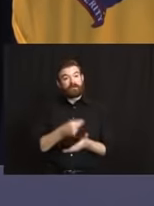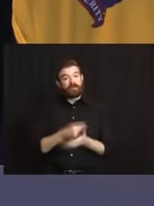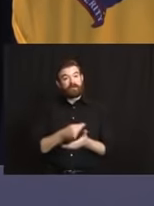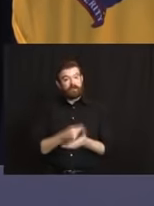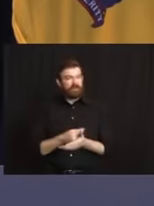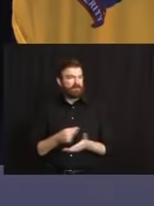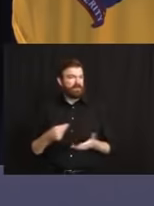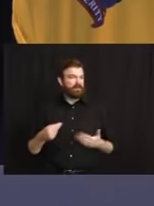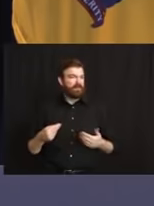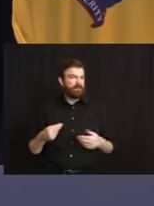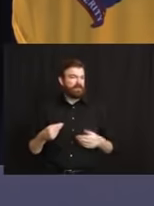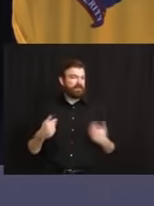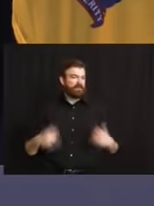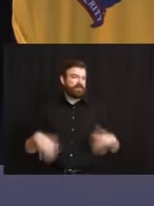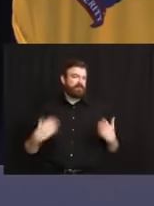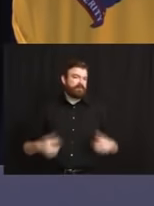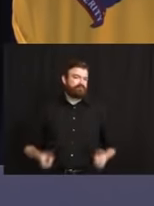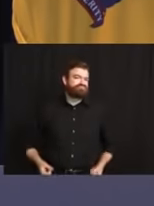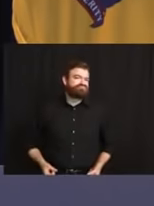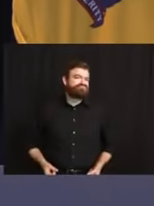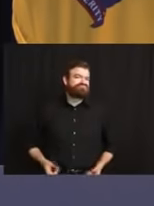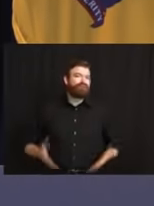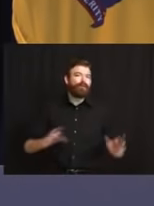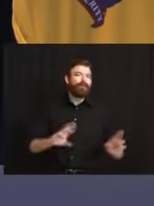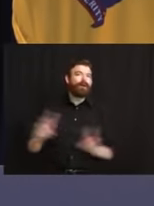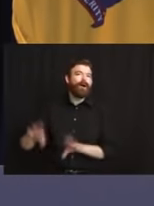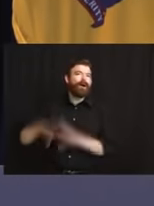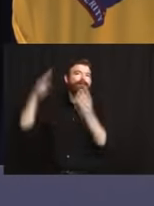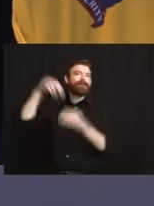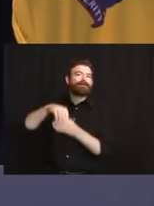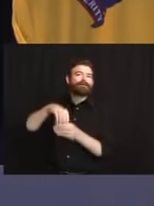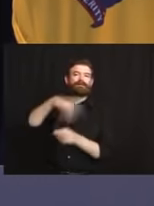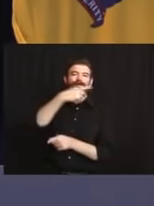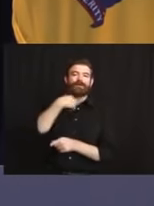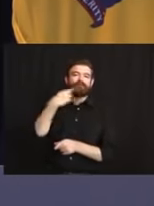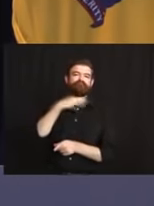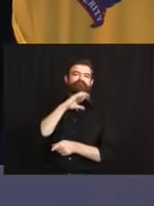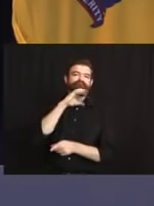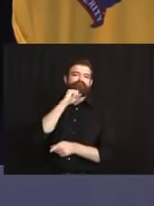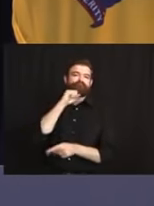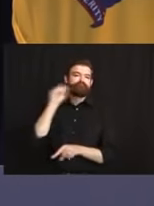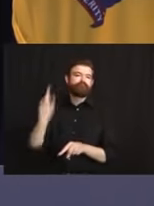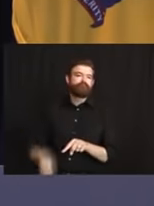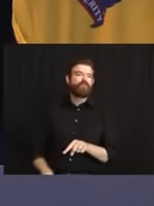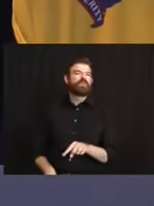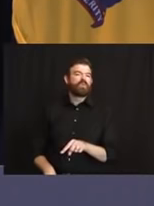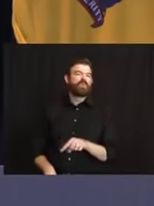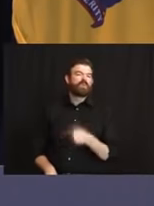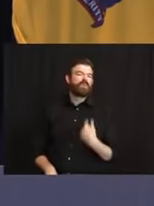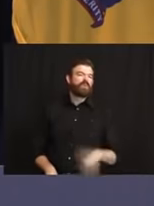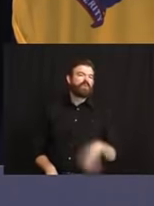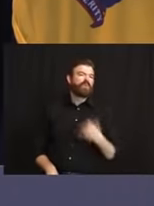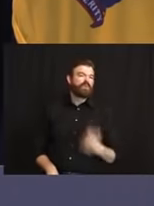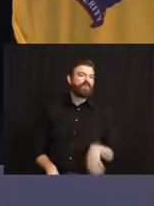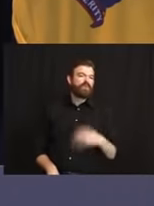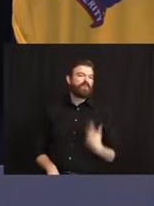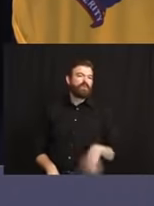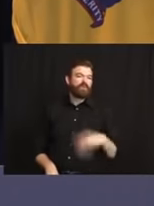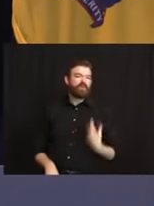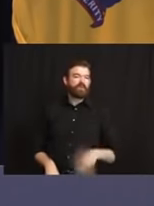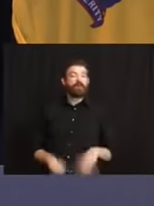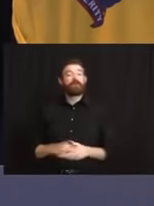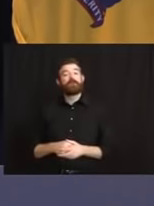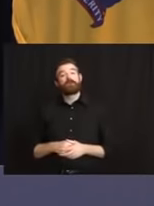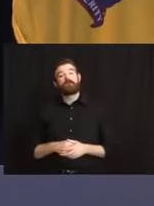a good way to, on your first question, to get back. We need to be able to bond and borrow. That will give us a lot more financial